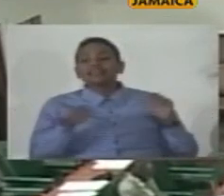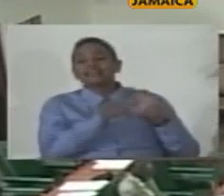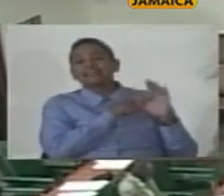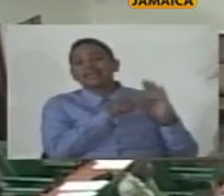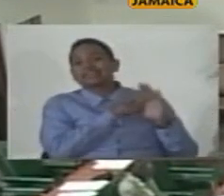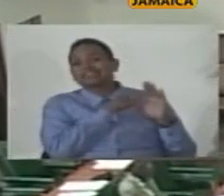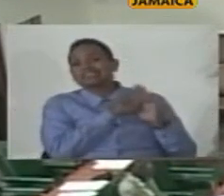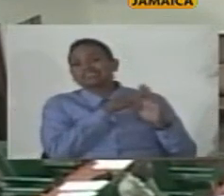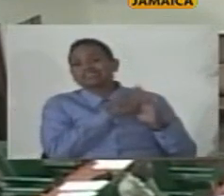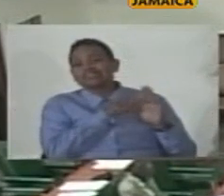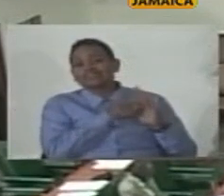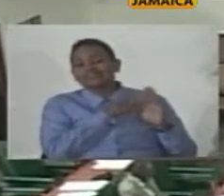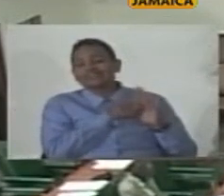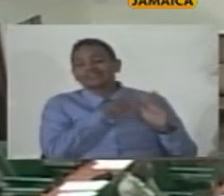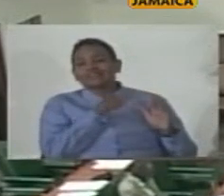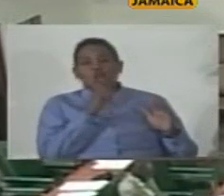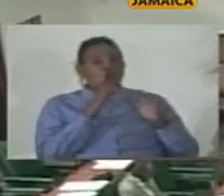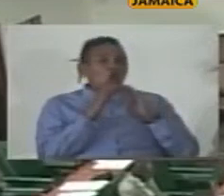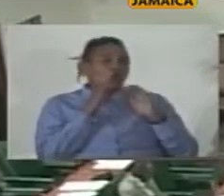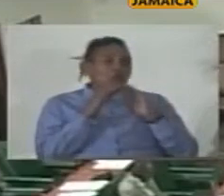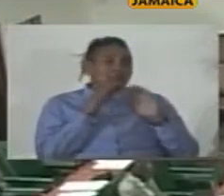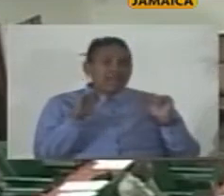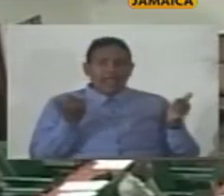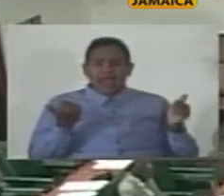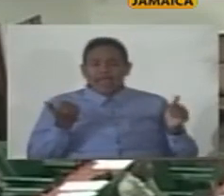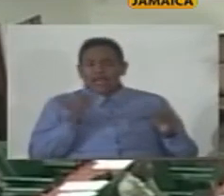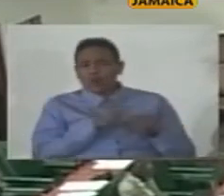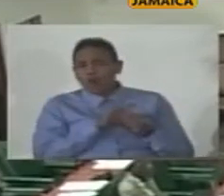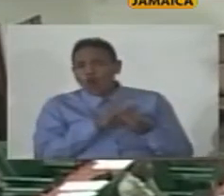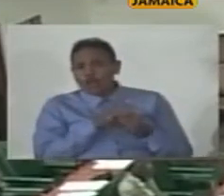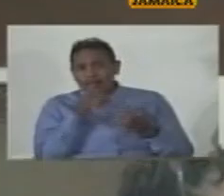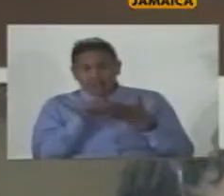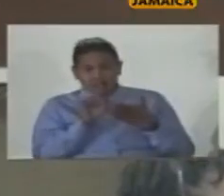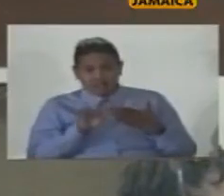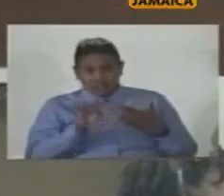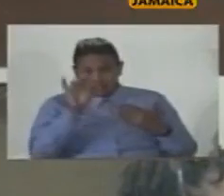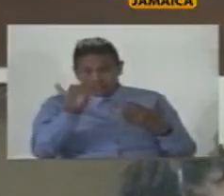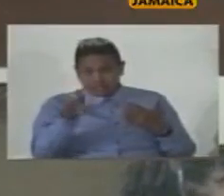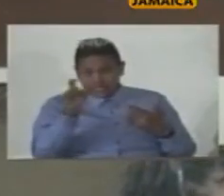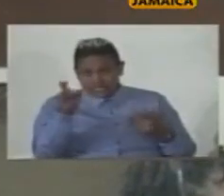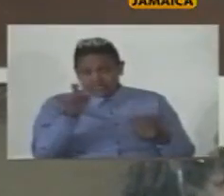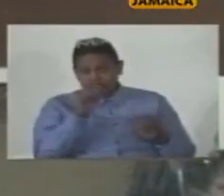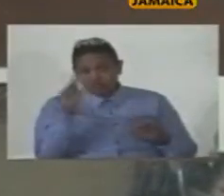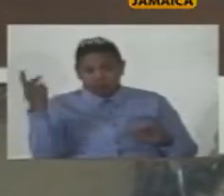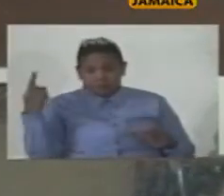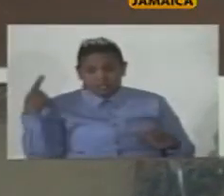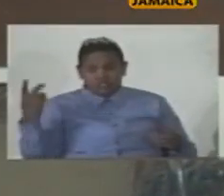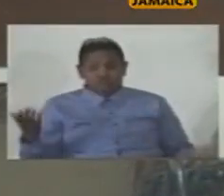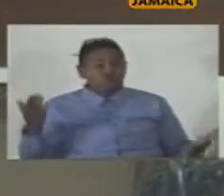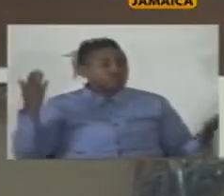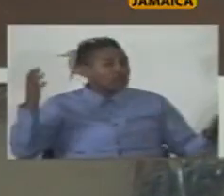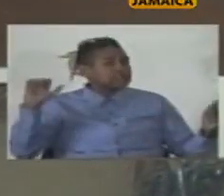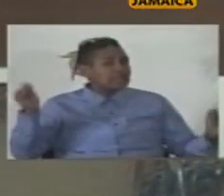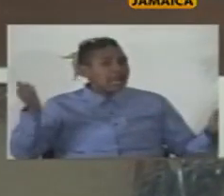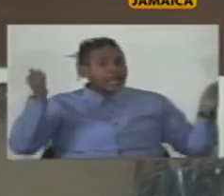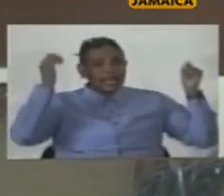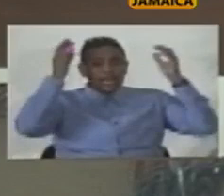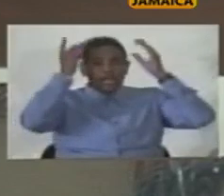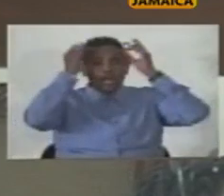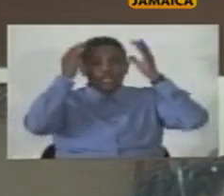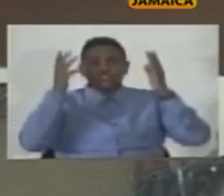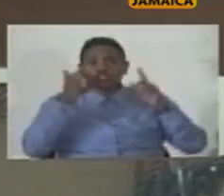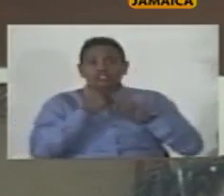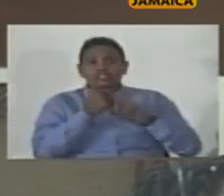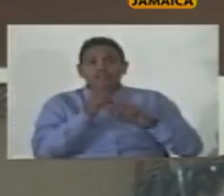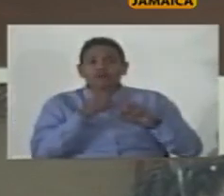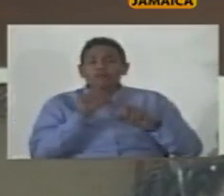negative communication, any warning letters to the principal raising any concerns about